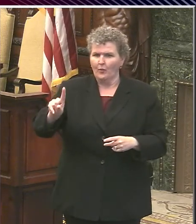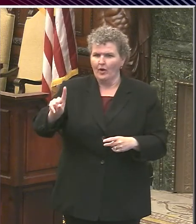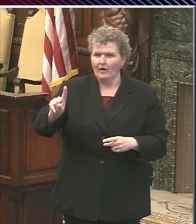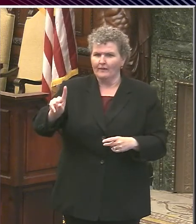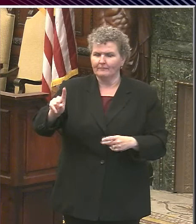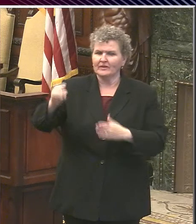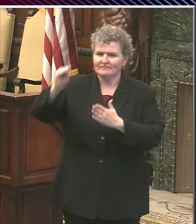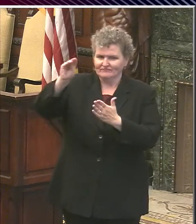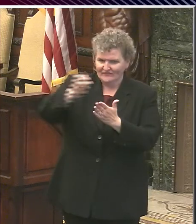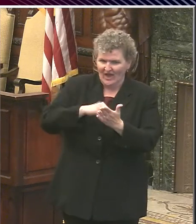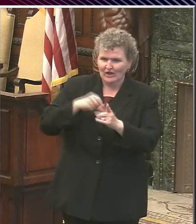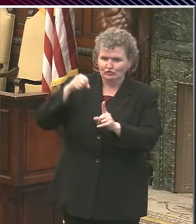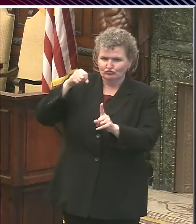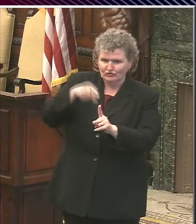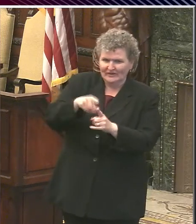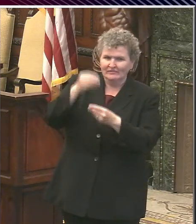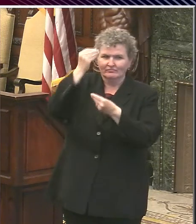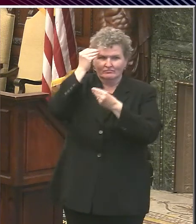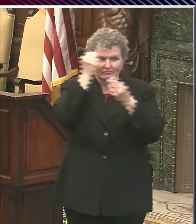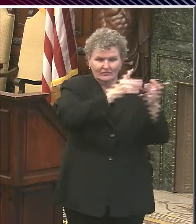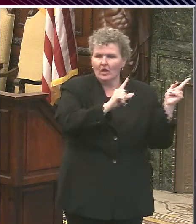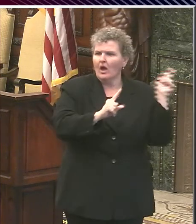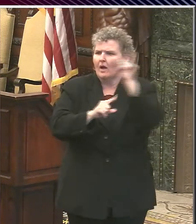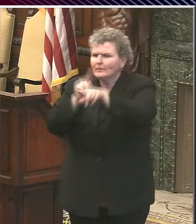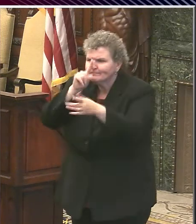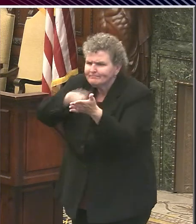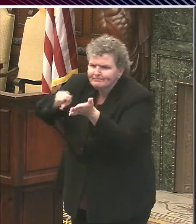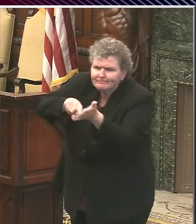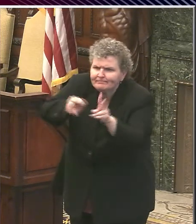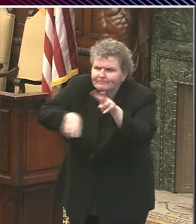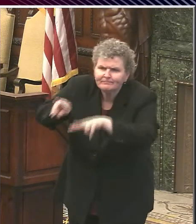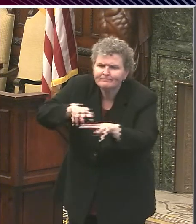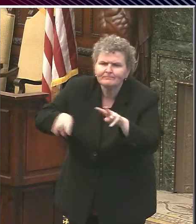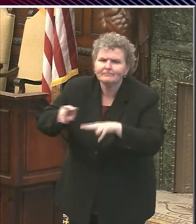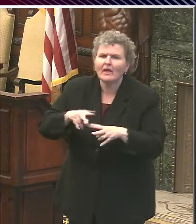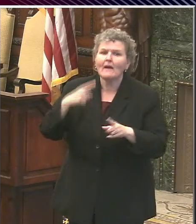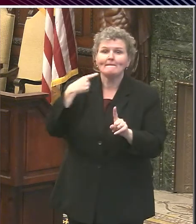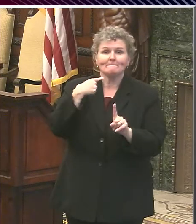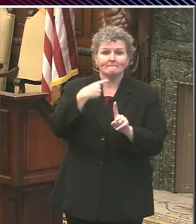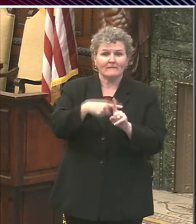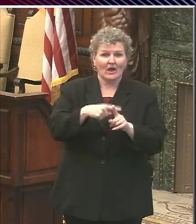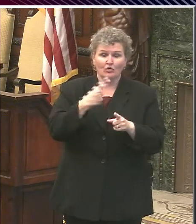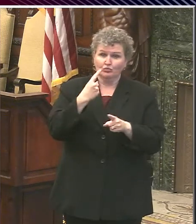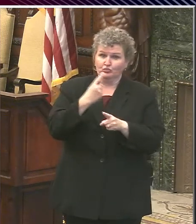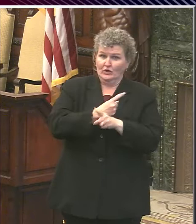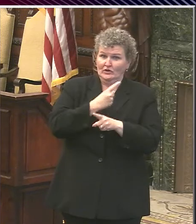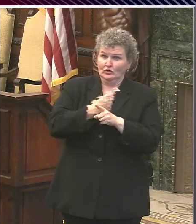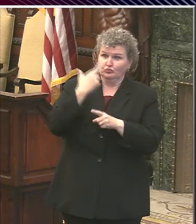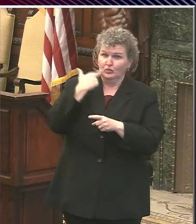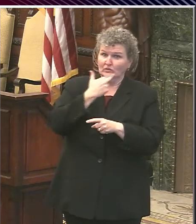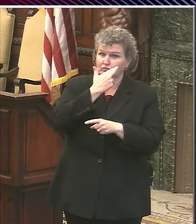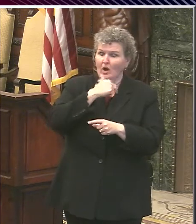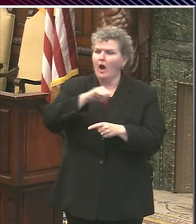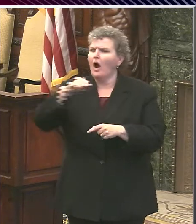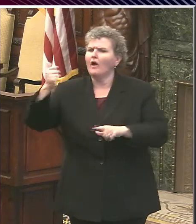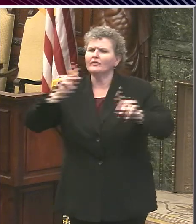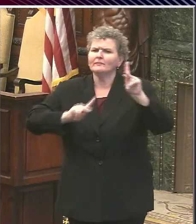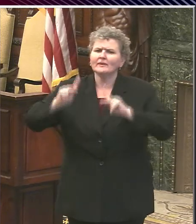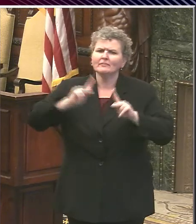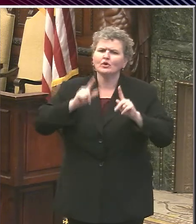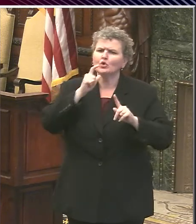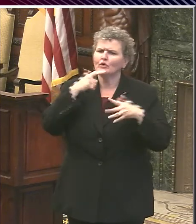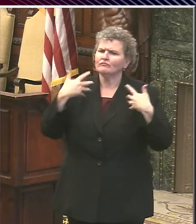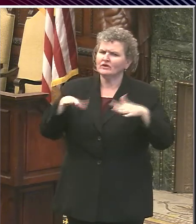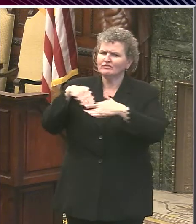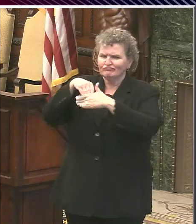addition to that, we will be having additional staff that are not ordinary restaurant inspectors going out to restaurants to simply educate them about what their